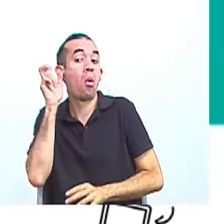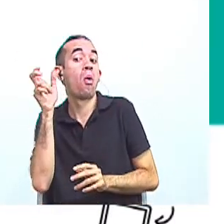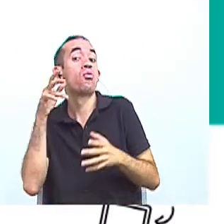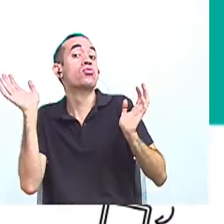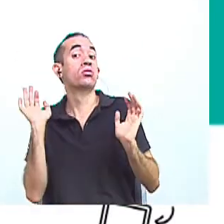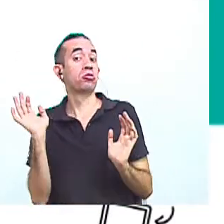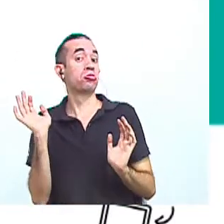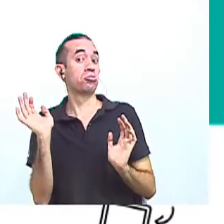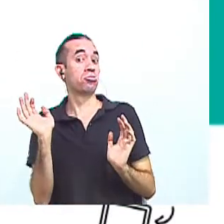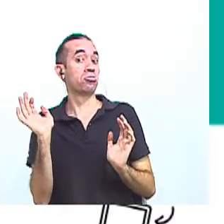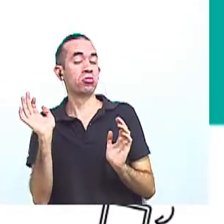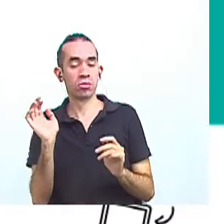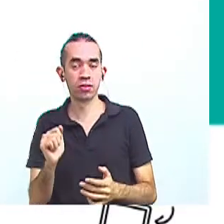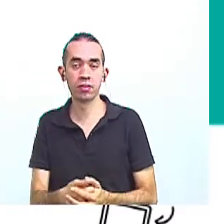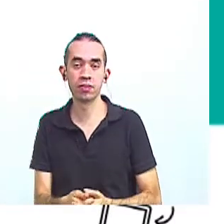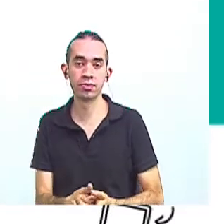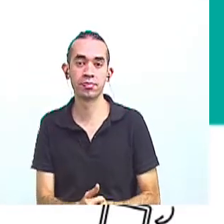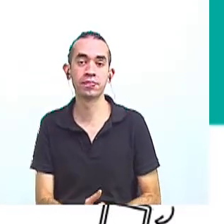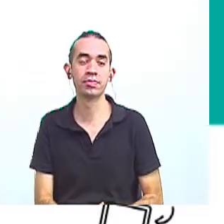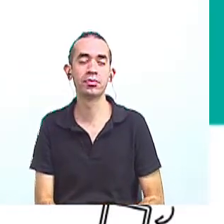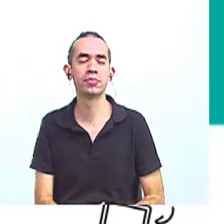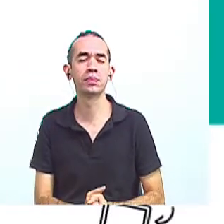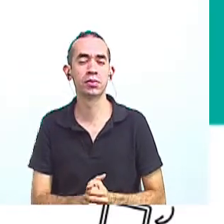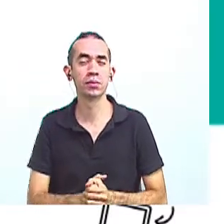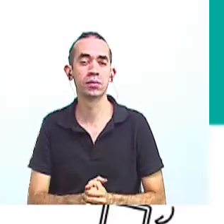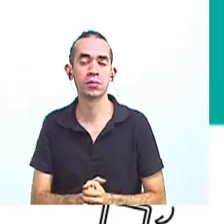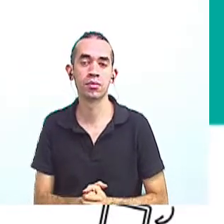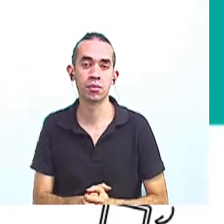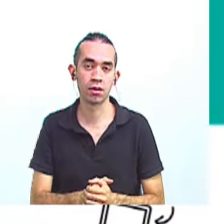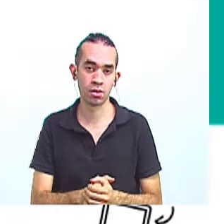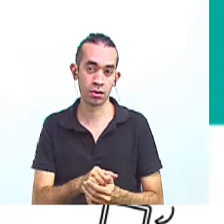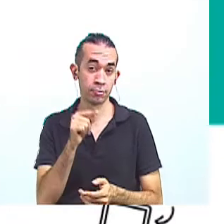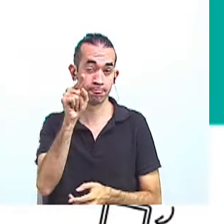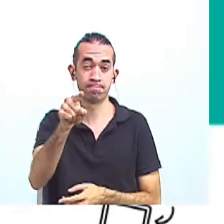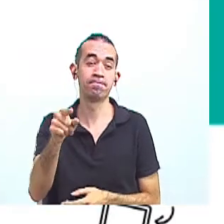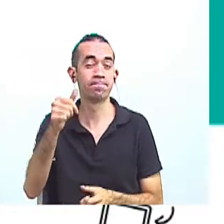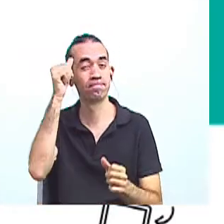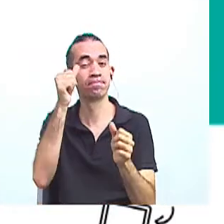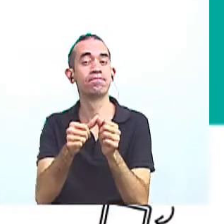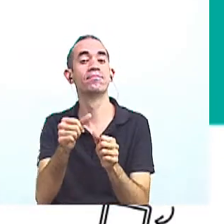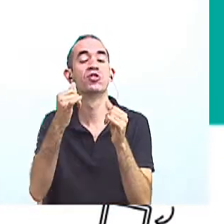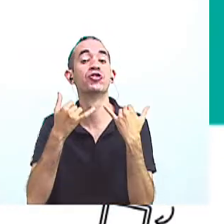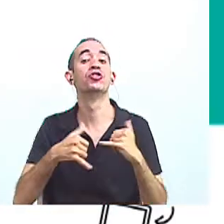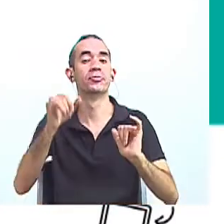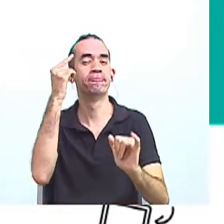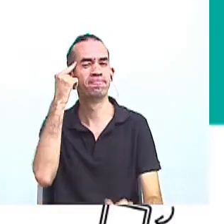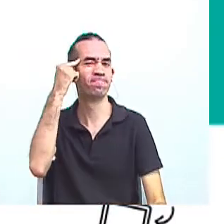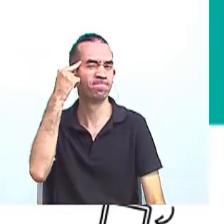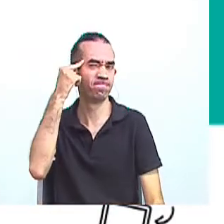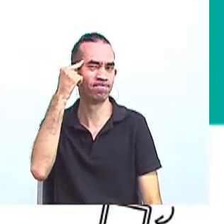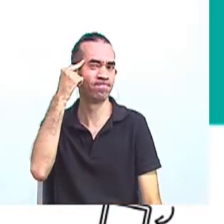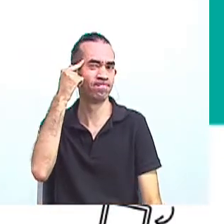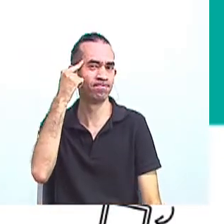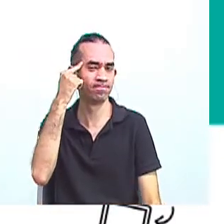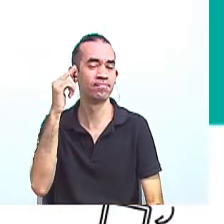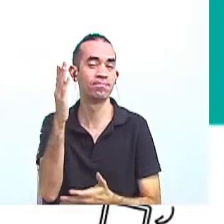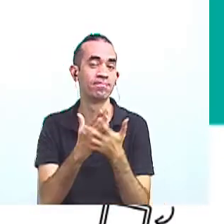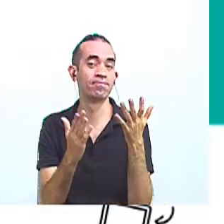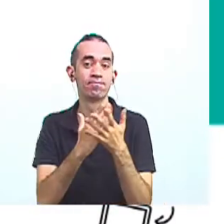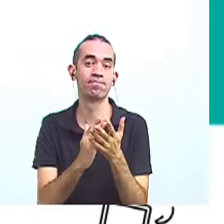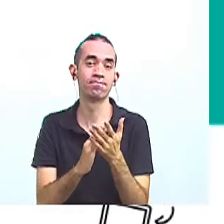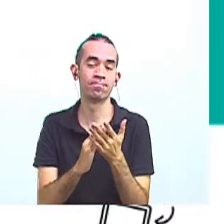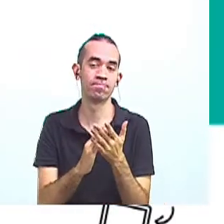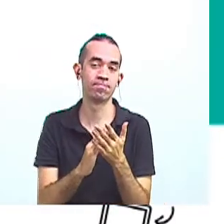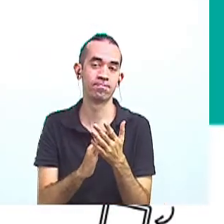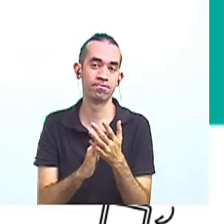that. Okay? So I want to invite you right now. Remember, you are still thinking about what you're going to tell the person